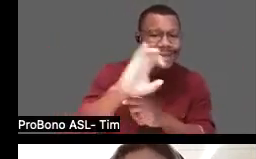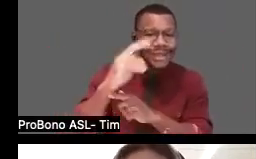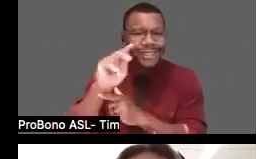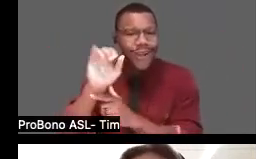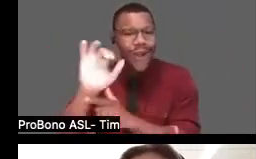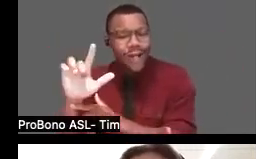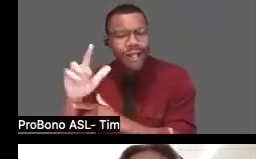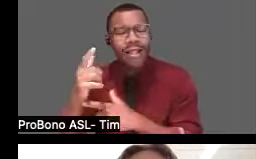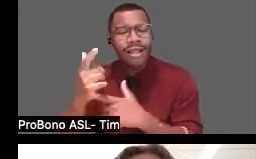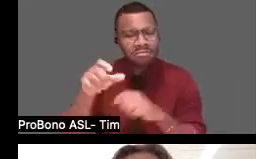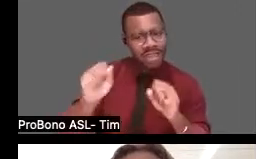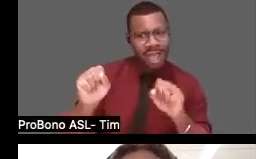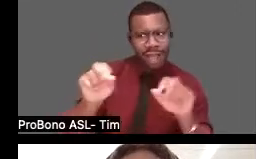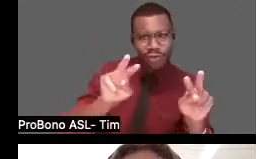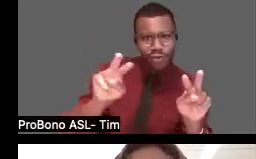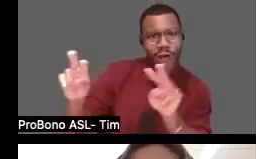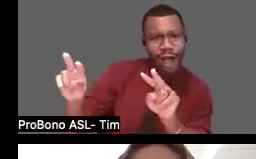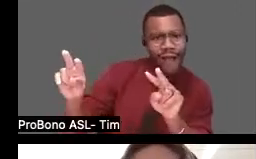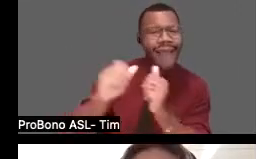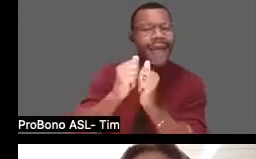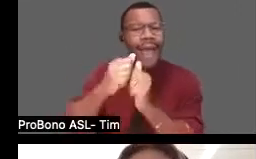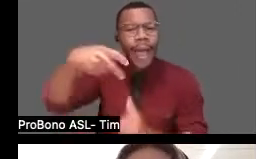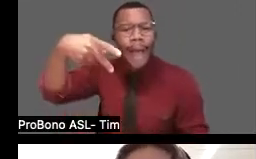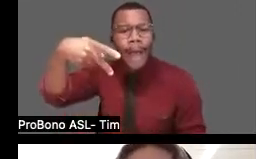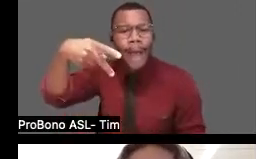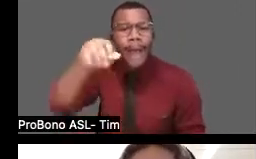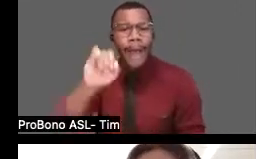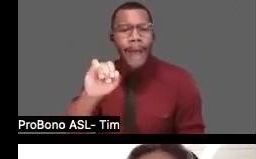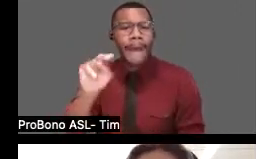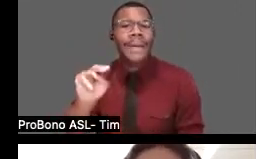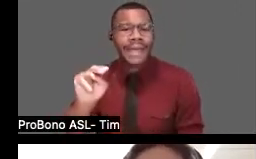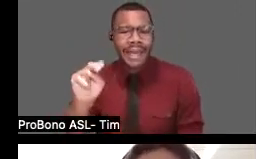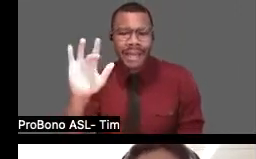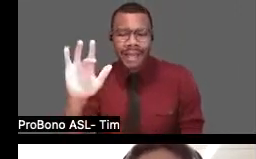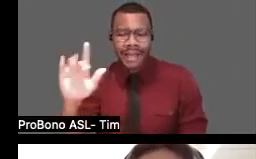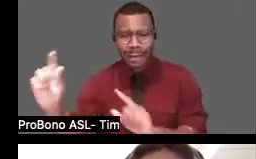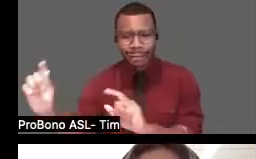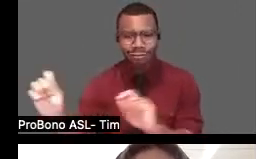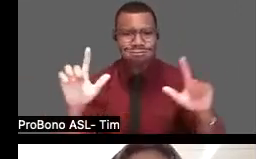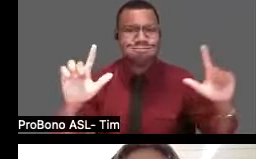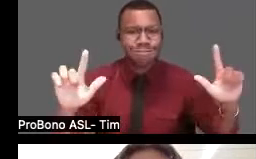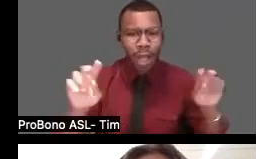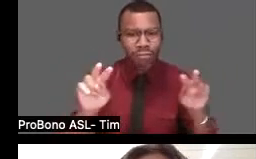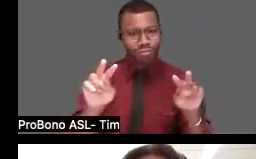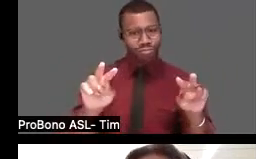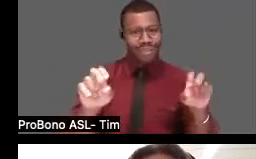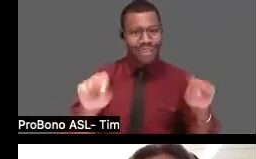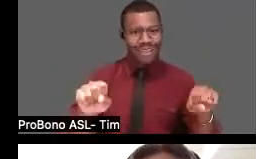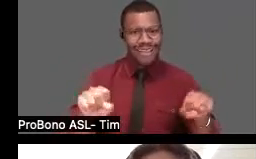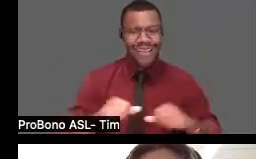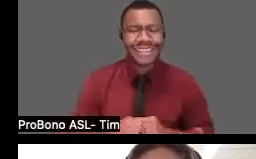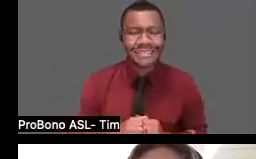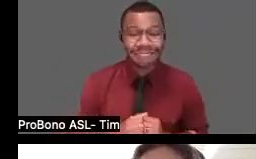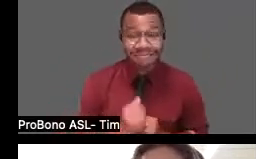pin the interpreter on your screen to ensure that you can access ASL Interpretation throughout the program. We are recording tonight's